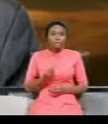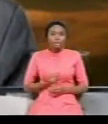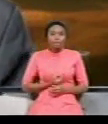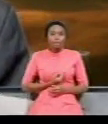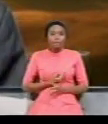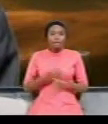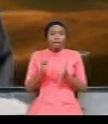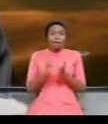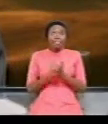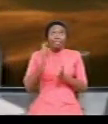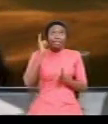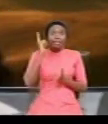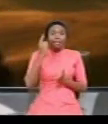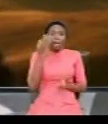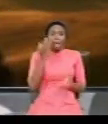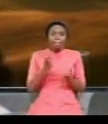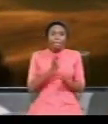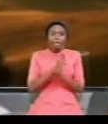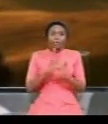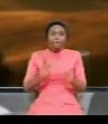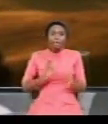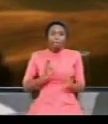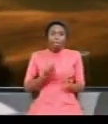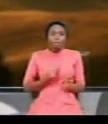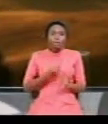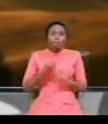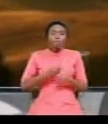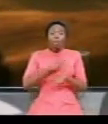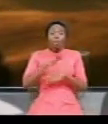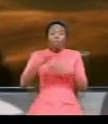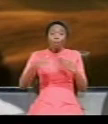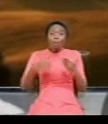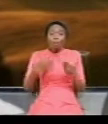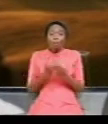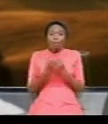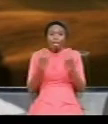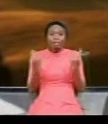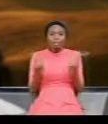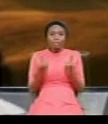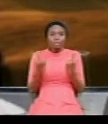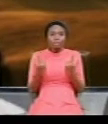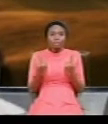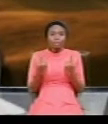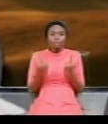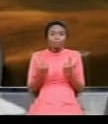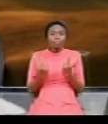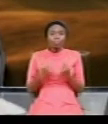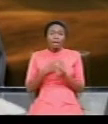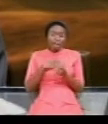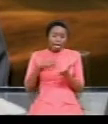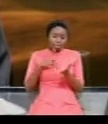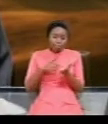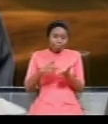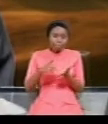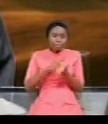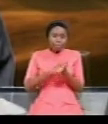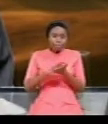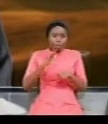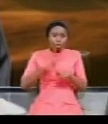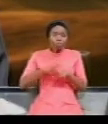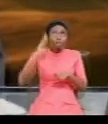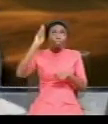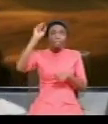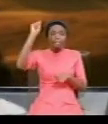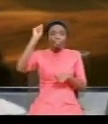us, that he might redeem us from all iniquity, and purify